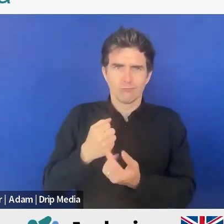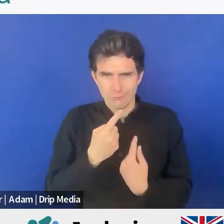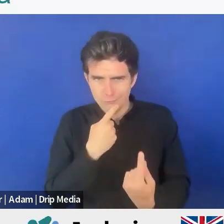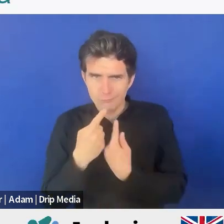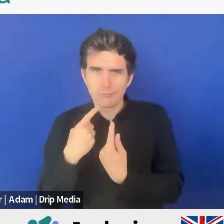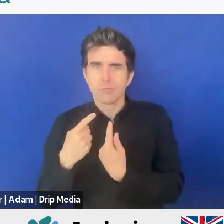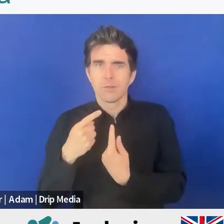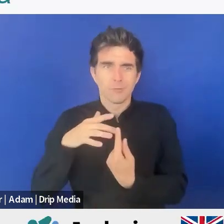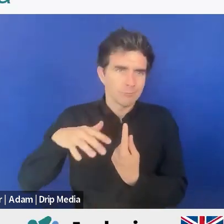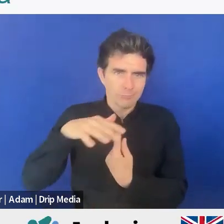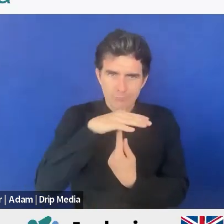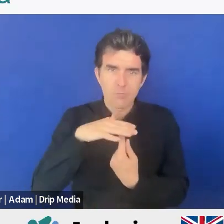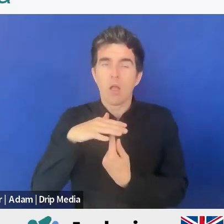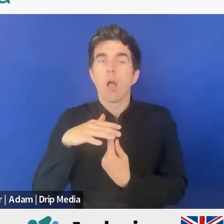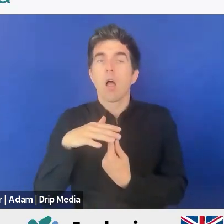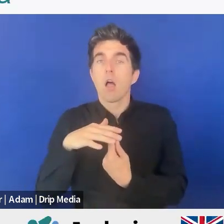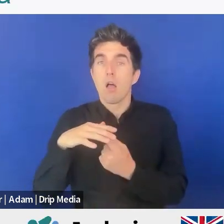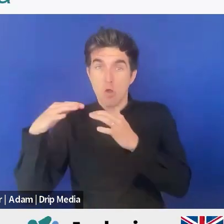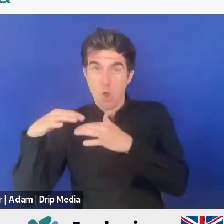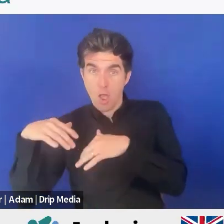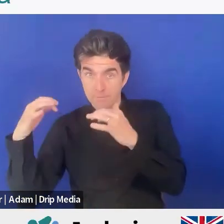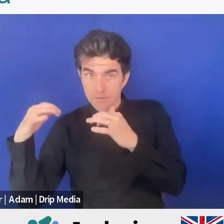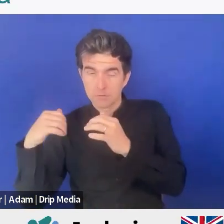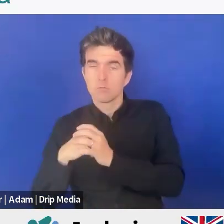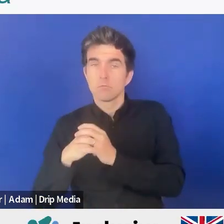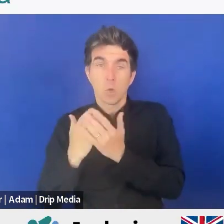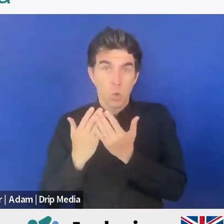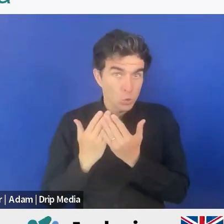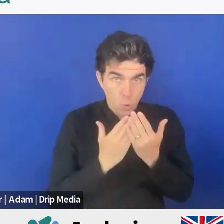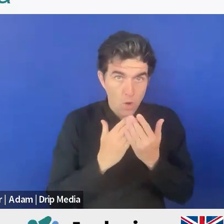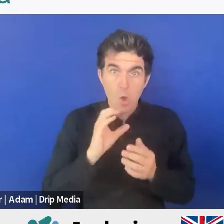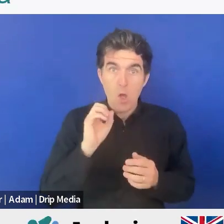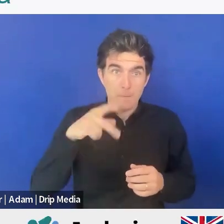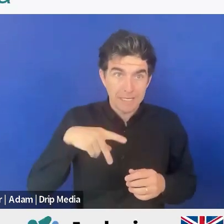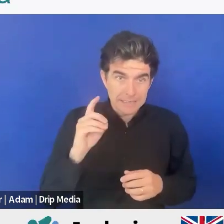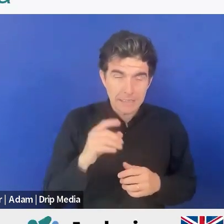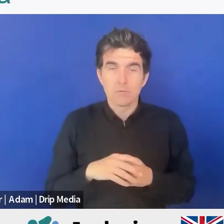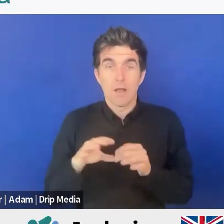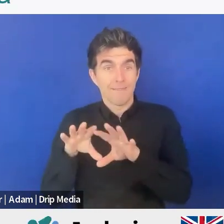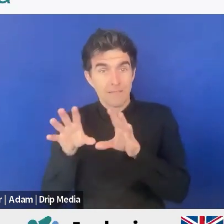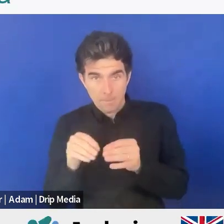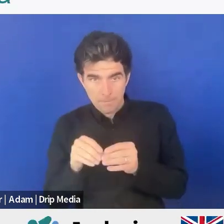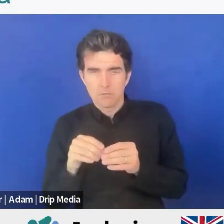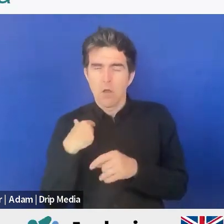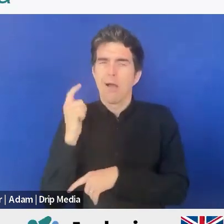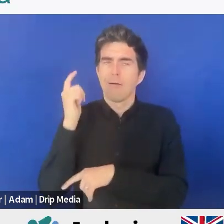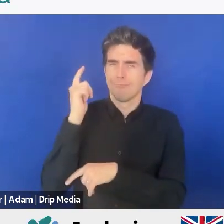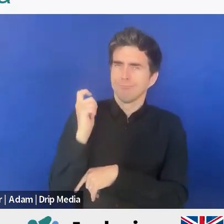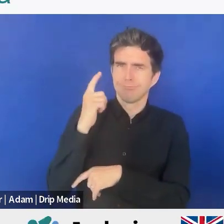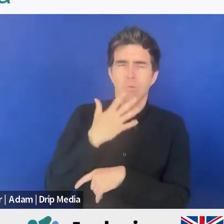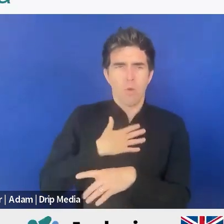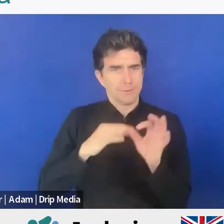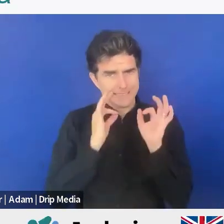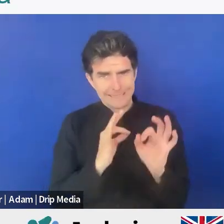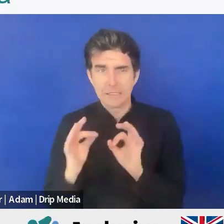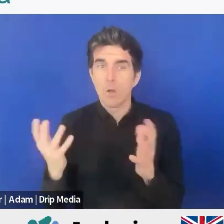and supported in meaningful ways. For example, we conducted community level meetings as